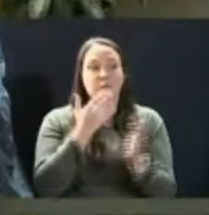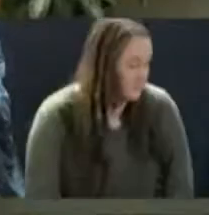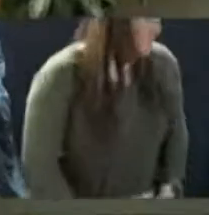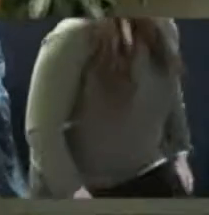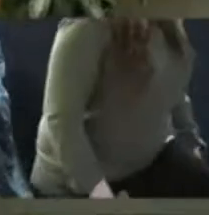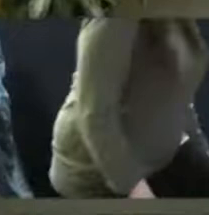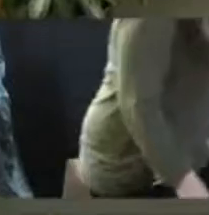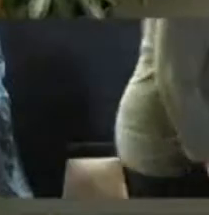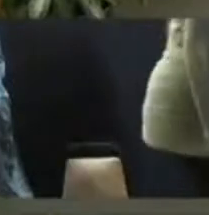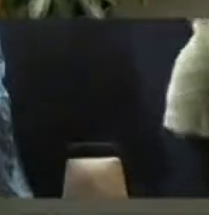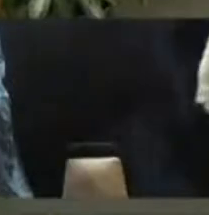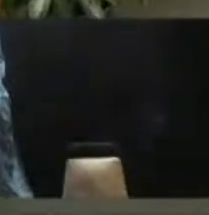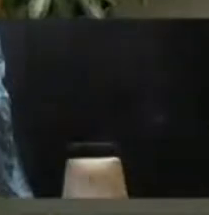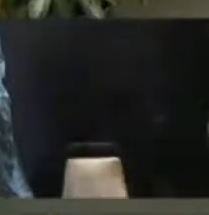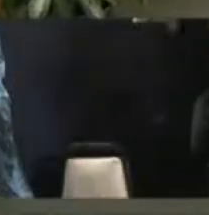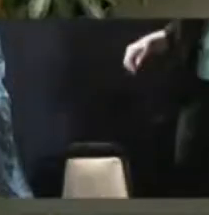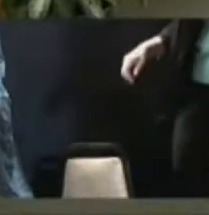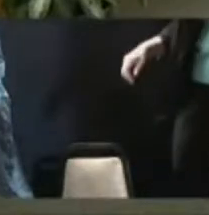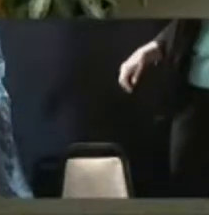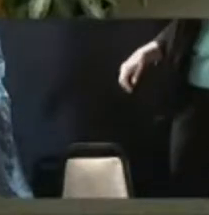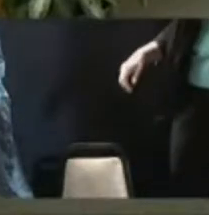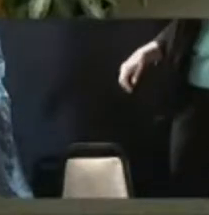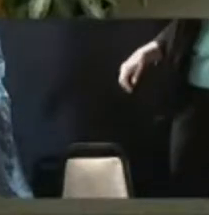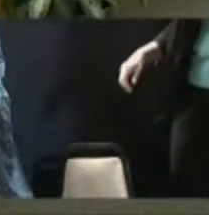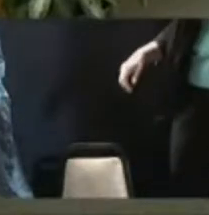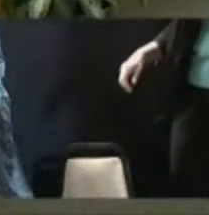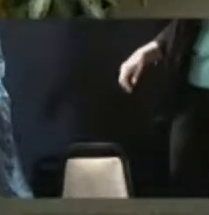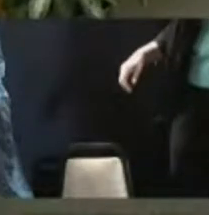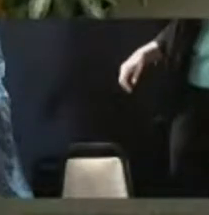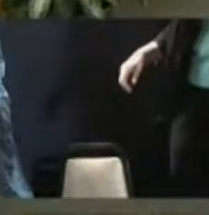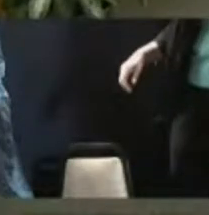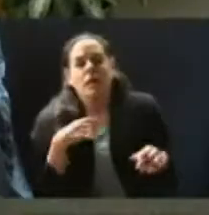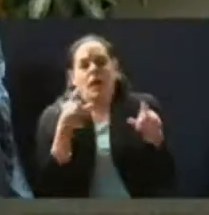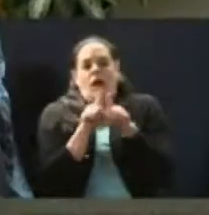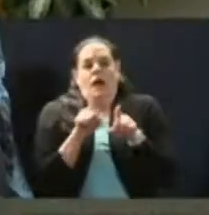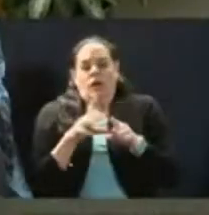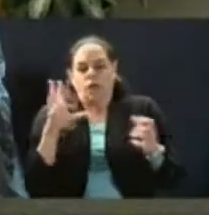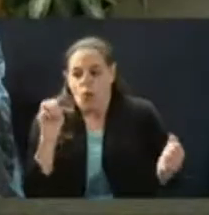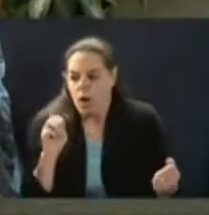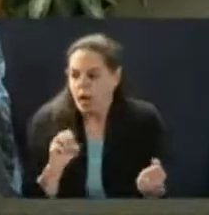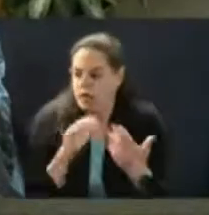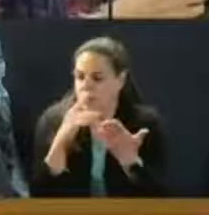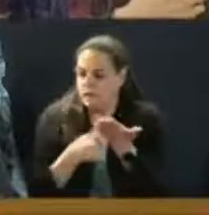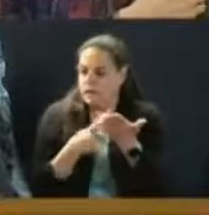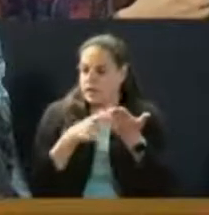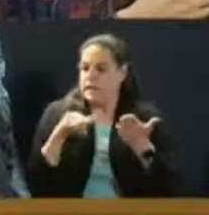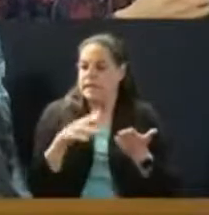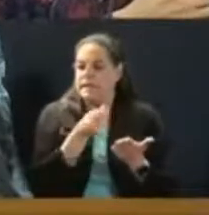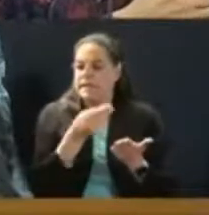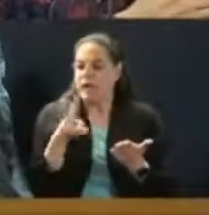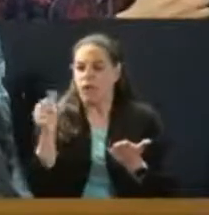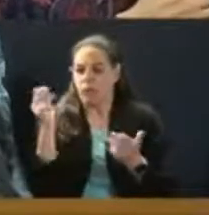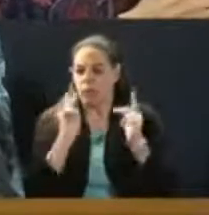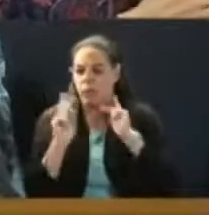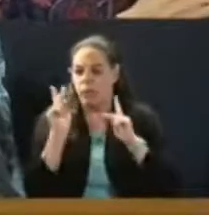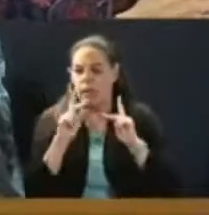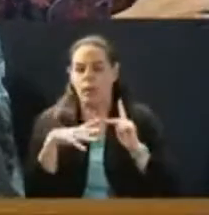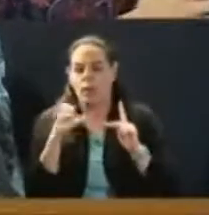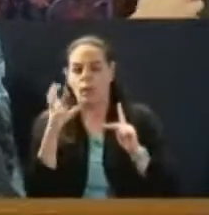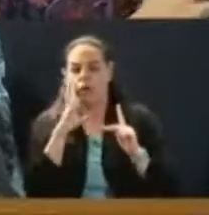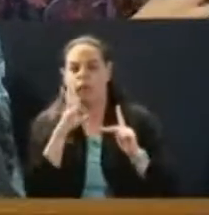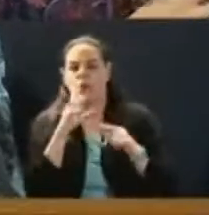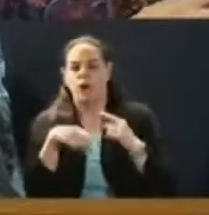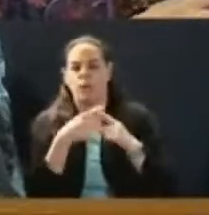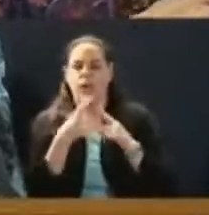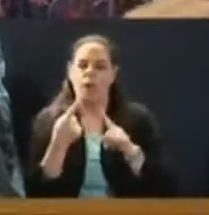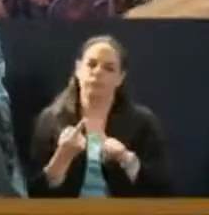Spab? Yes, I'd kind of like to address this also. And several other people have done it, and I'm going to refer back to what Mr. Dupler